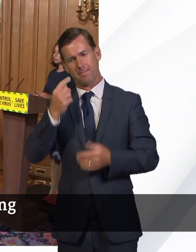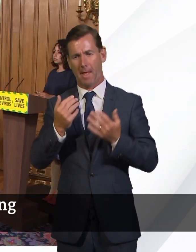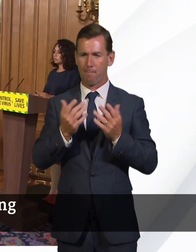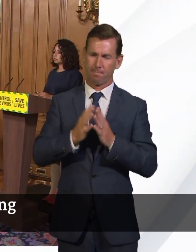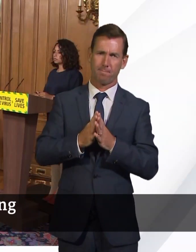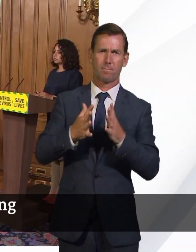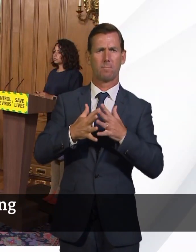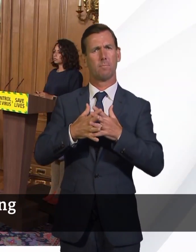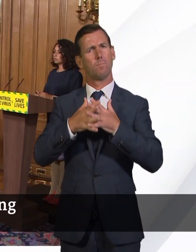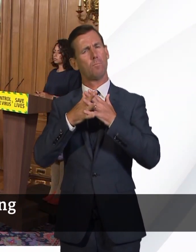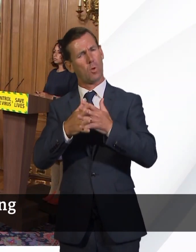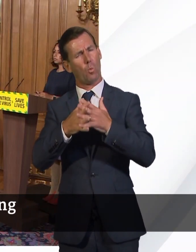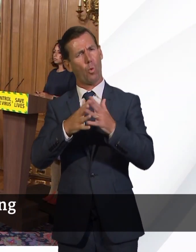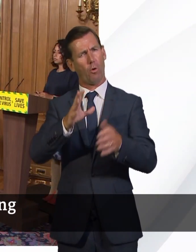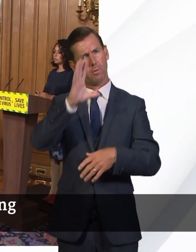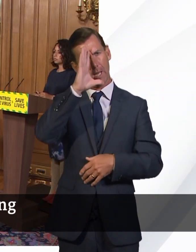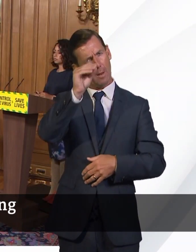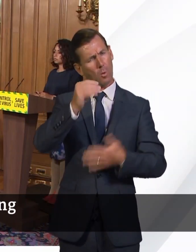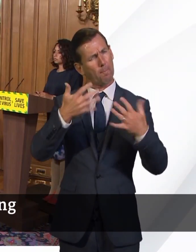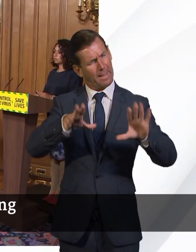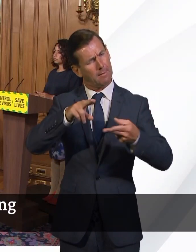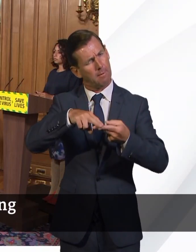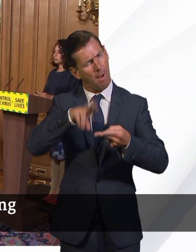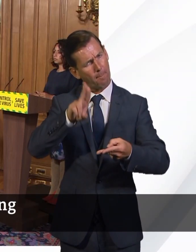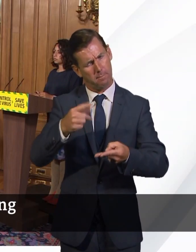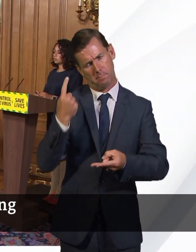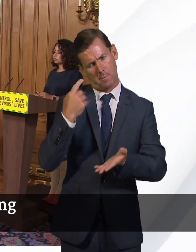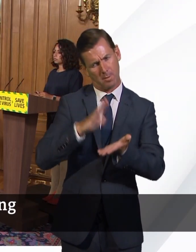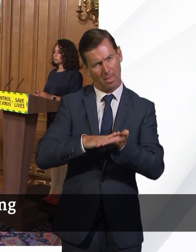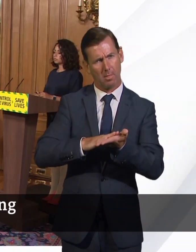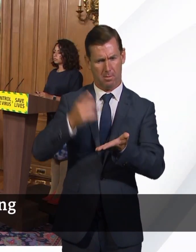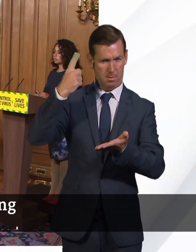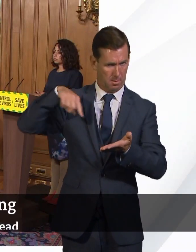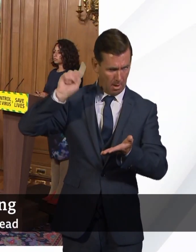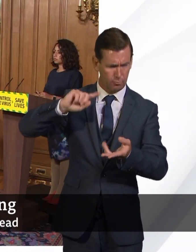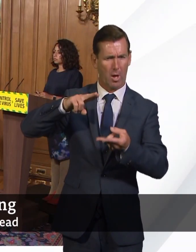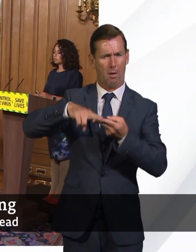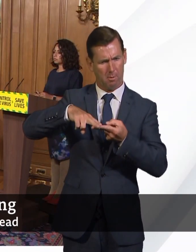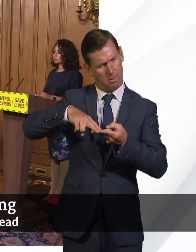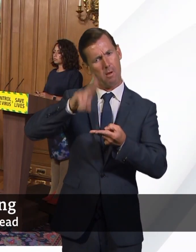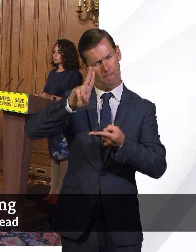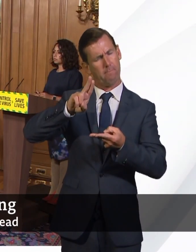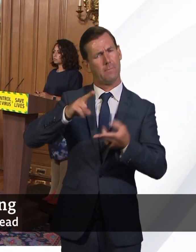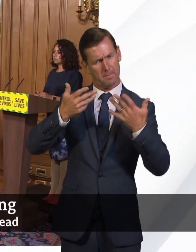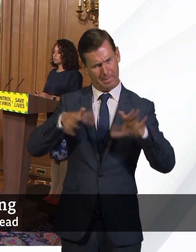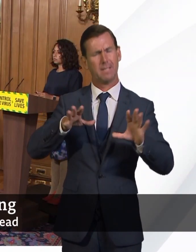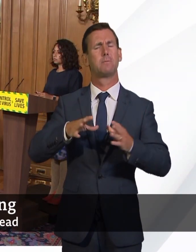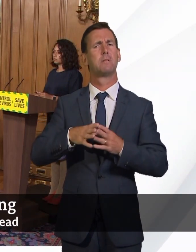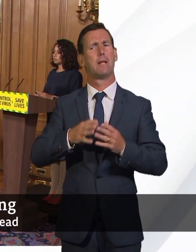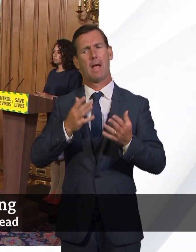worth noting the increases that have been put through in the last couple of years,